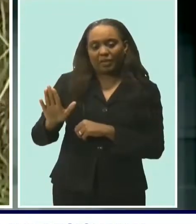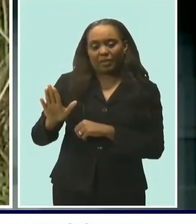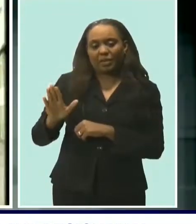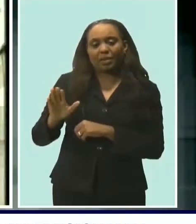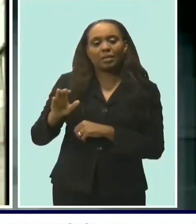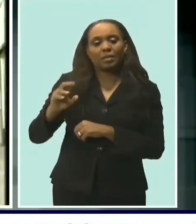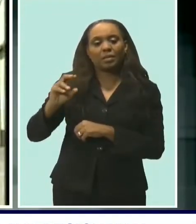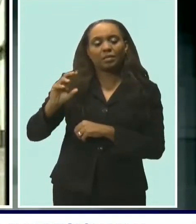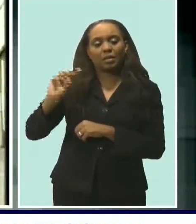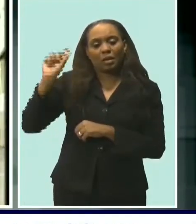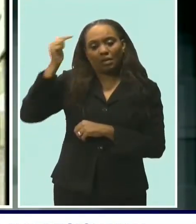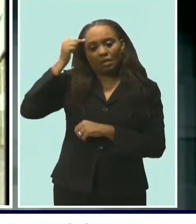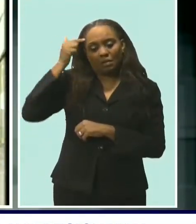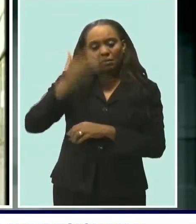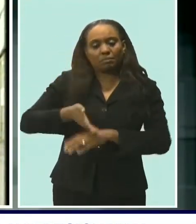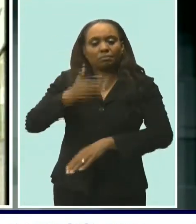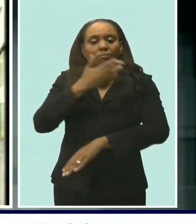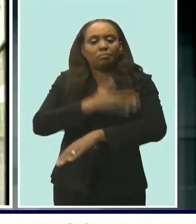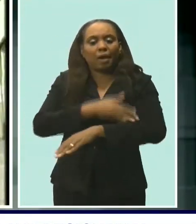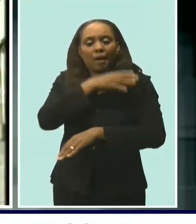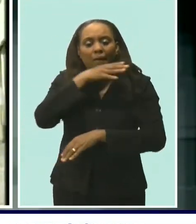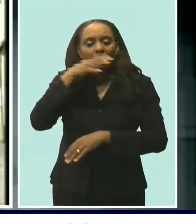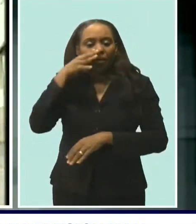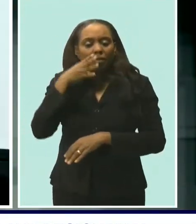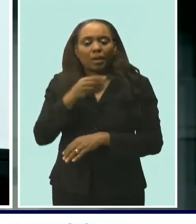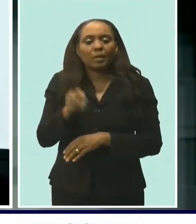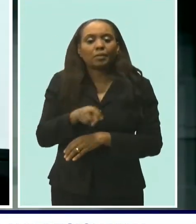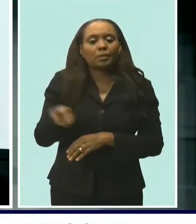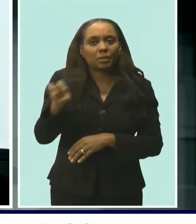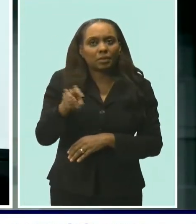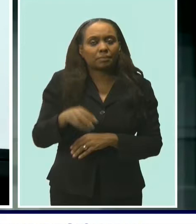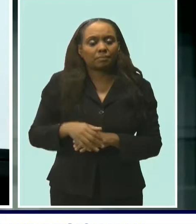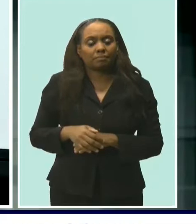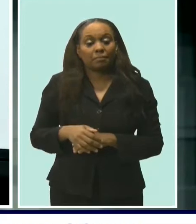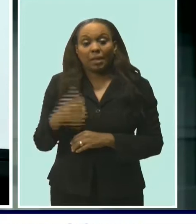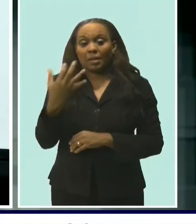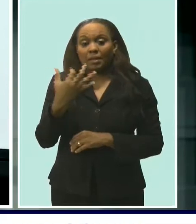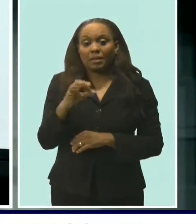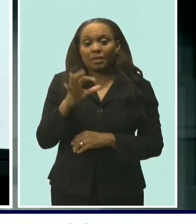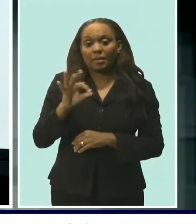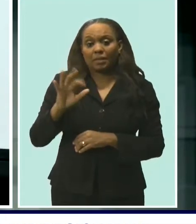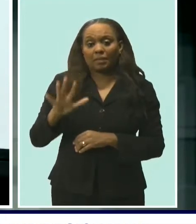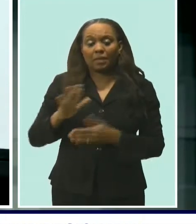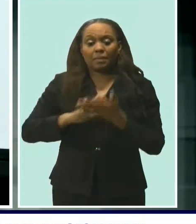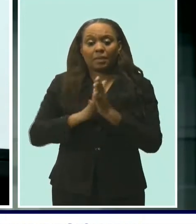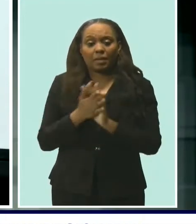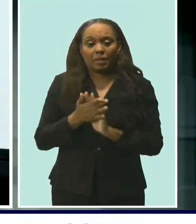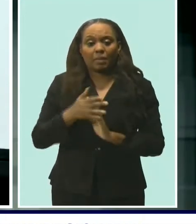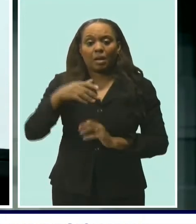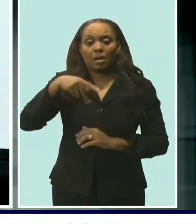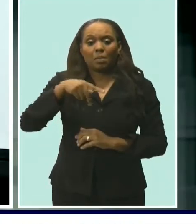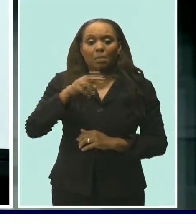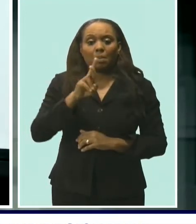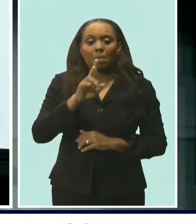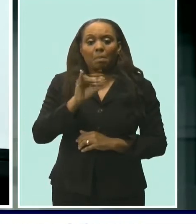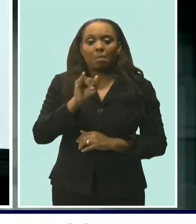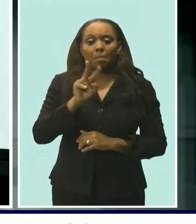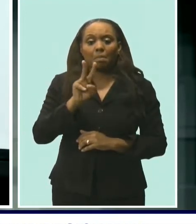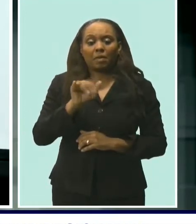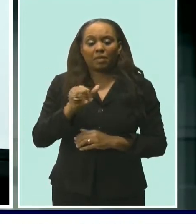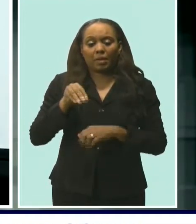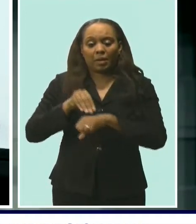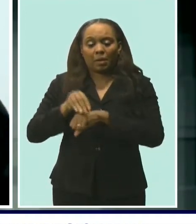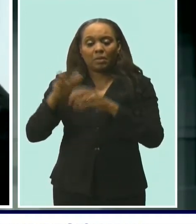and tourism industries. In 1995, he was appointed a Privy Councillor, which grants the use of the title